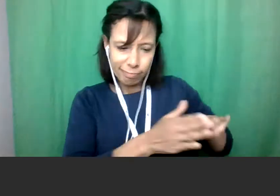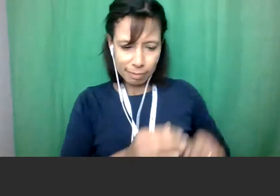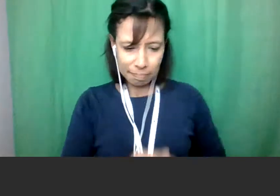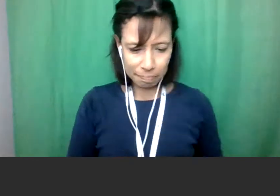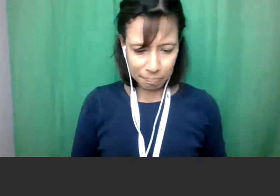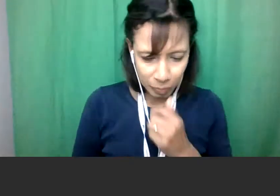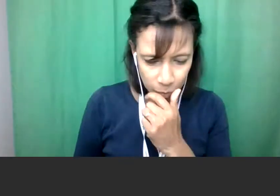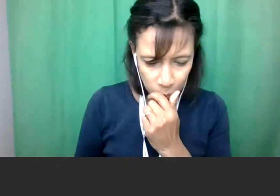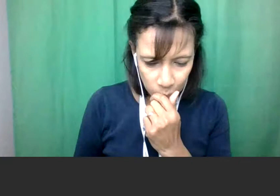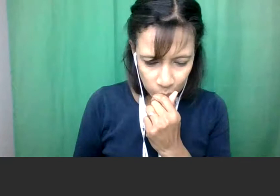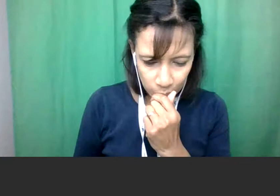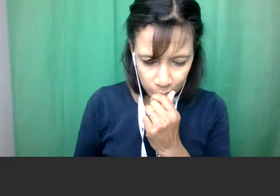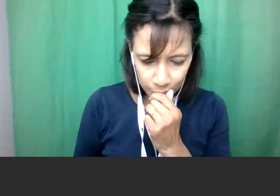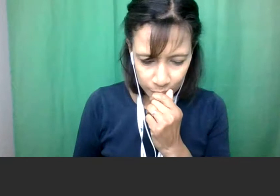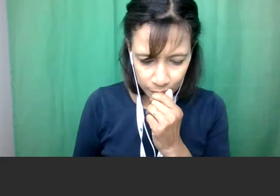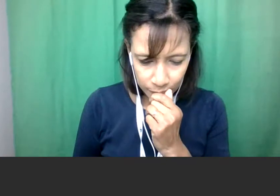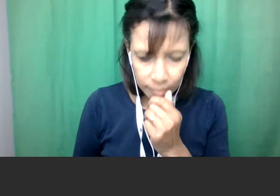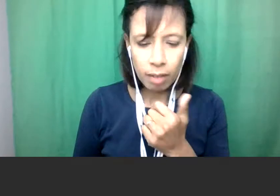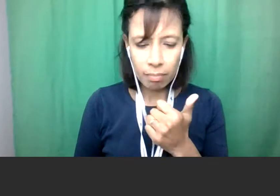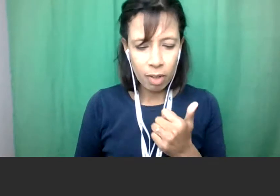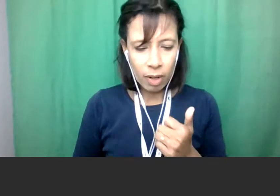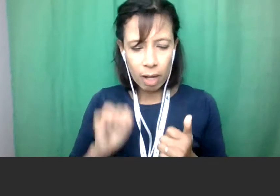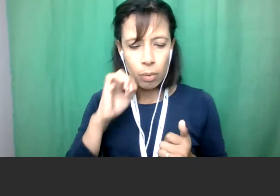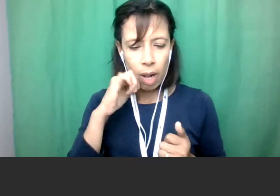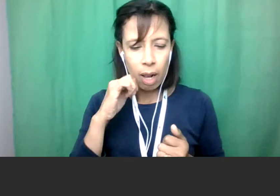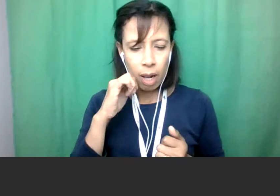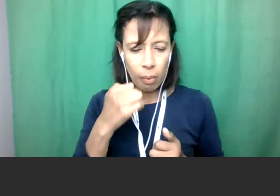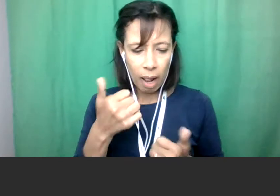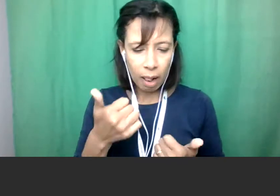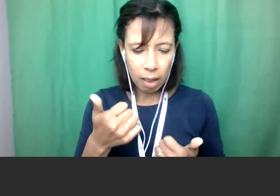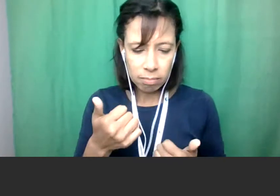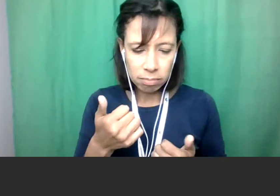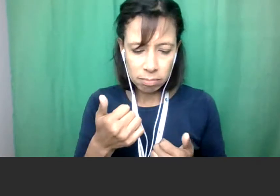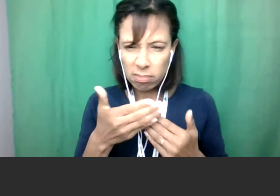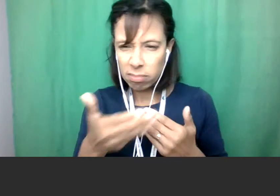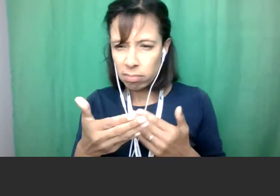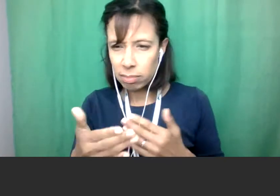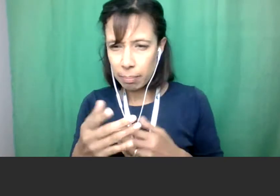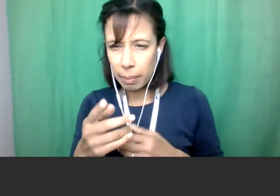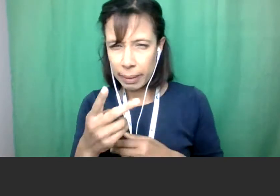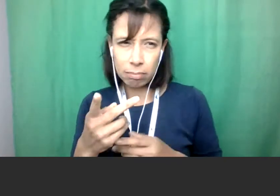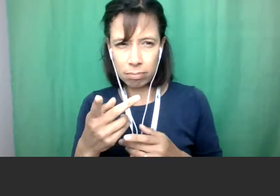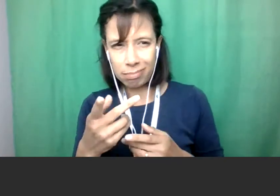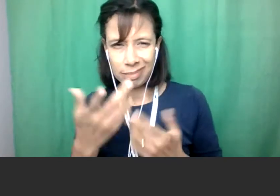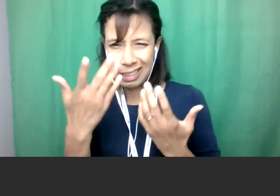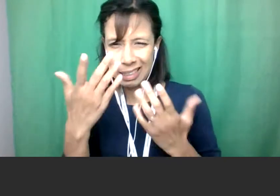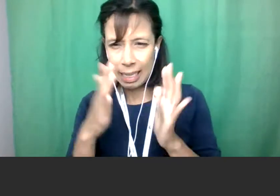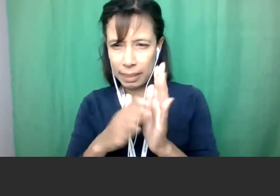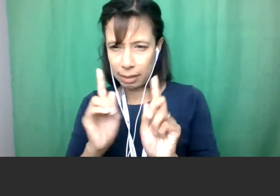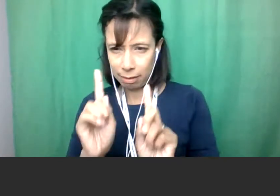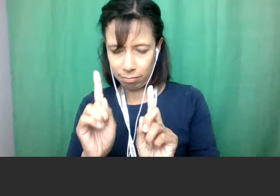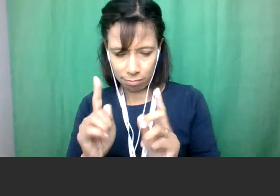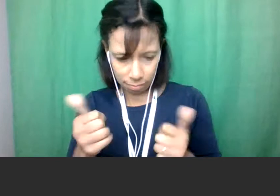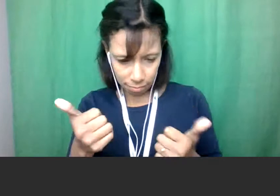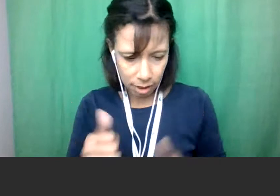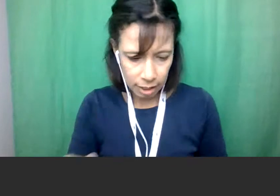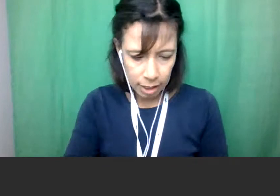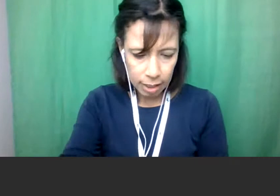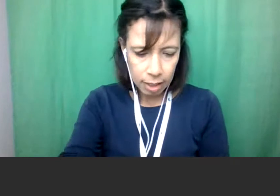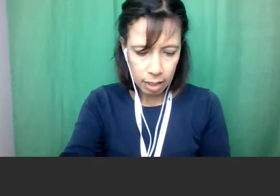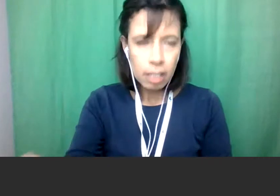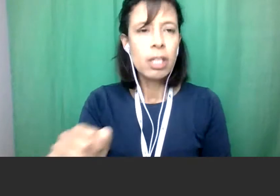Okay. So we had those two questions there. It's about thinking a bit more